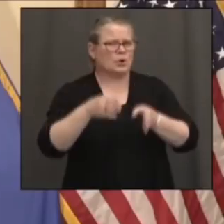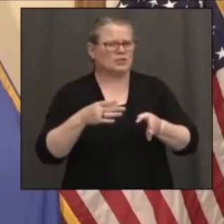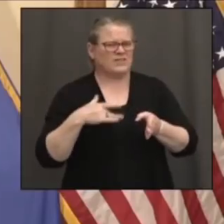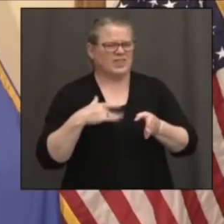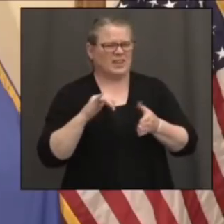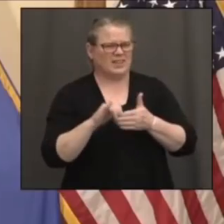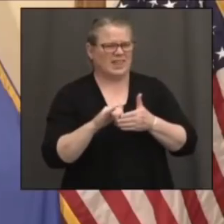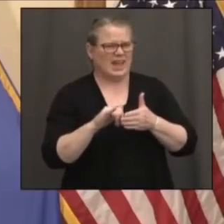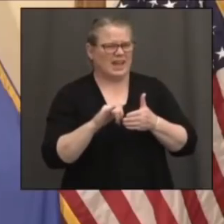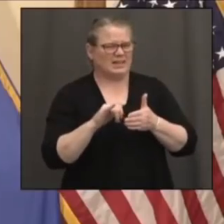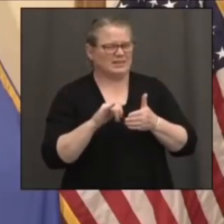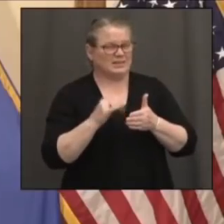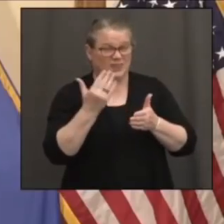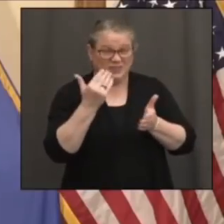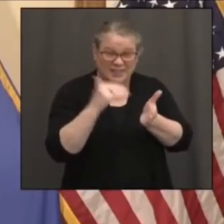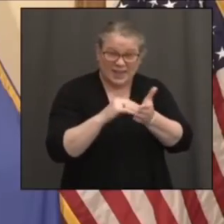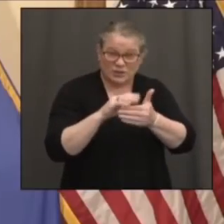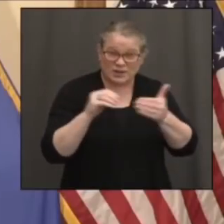maybe not correct.